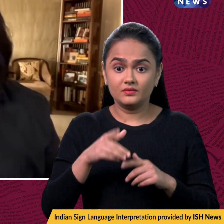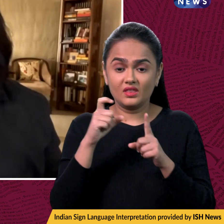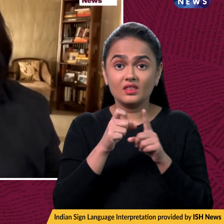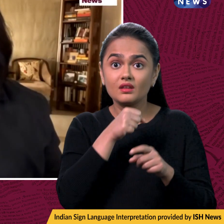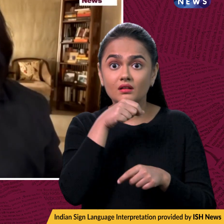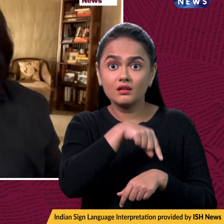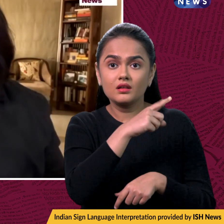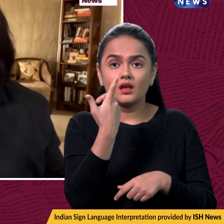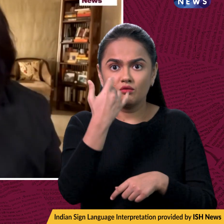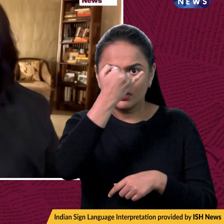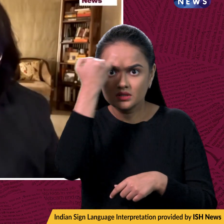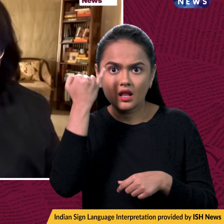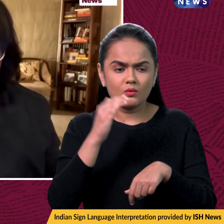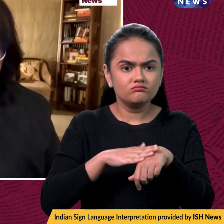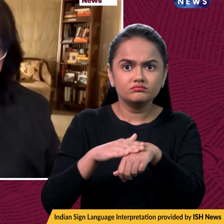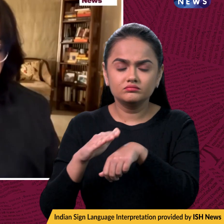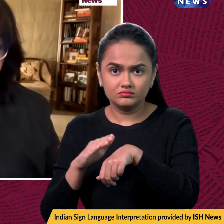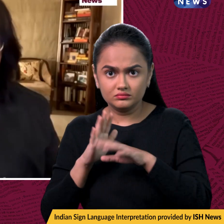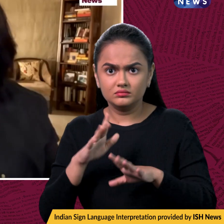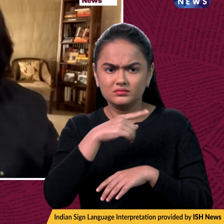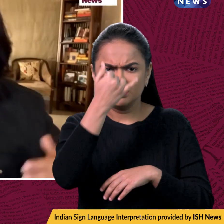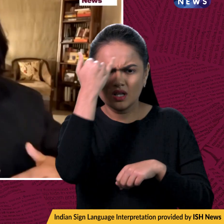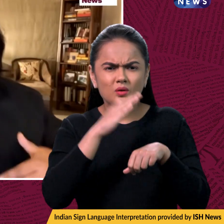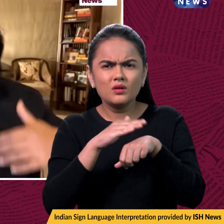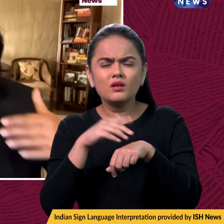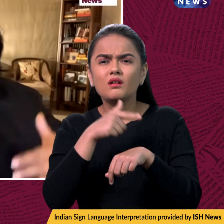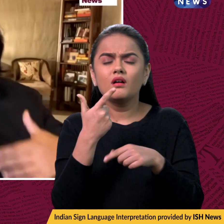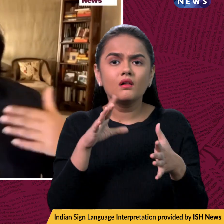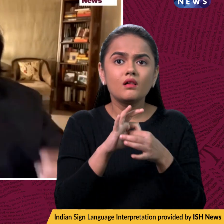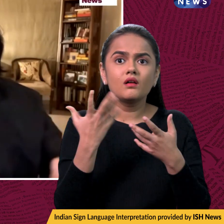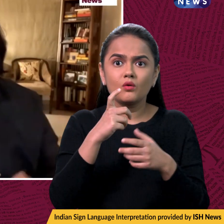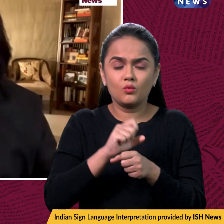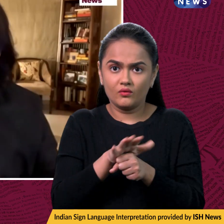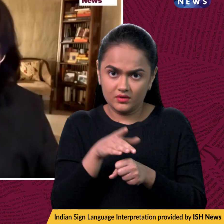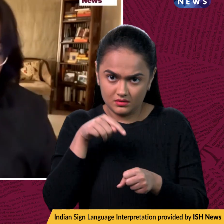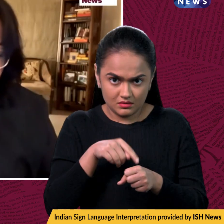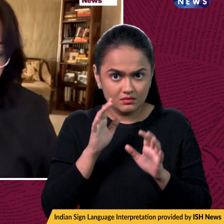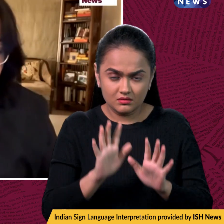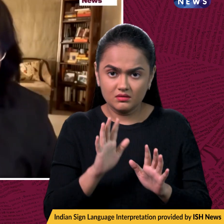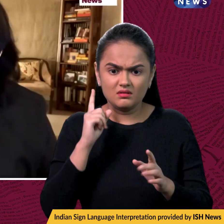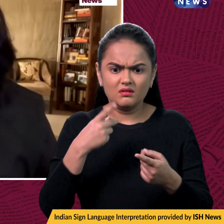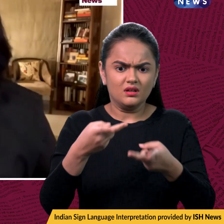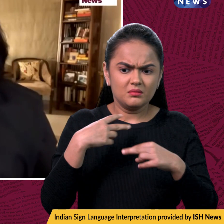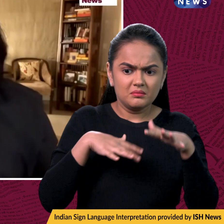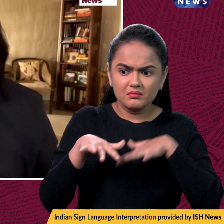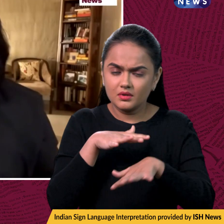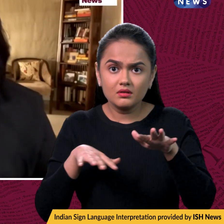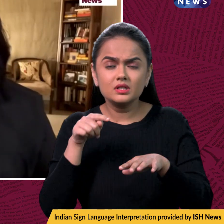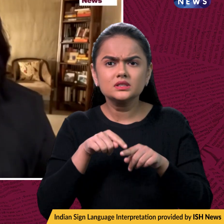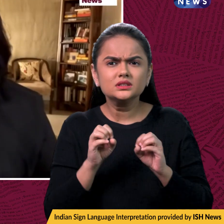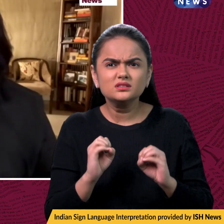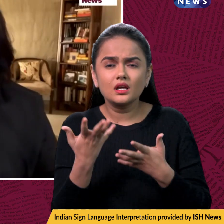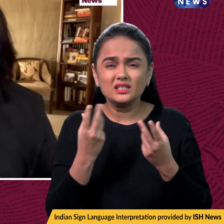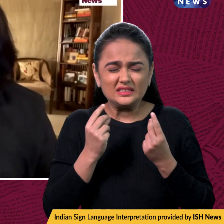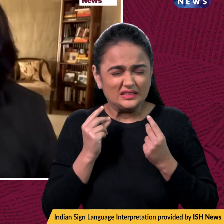put itself on a yellow alert. Now, this yellow alert is part of a COVID graded action response plan. It